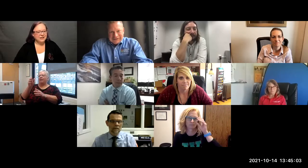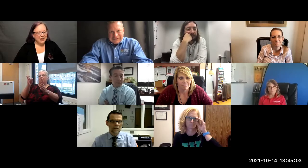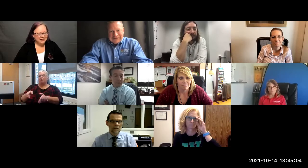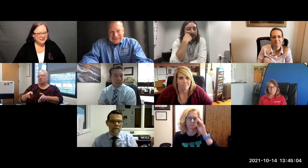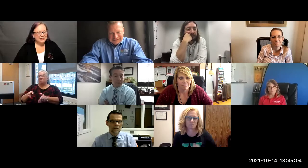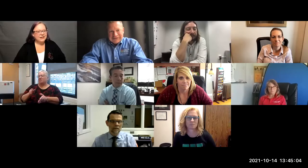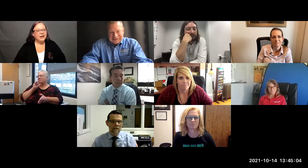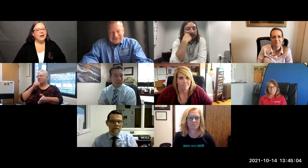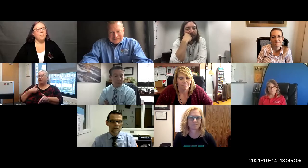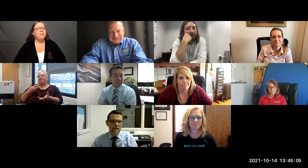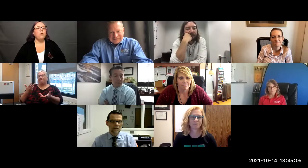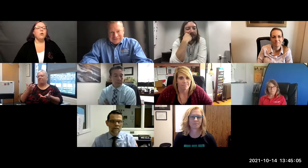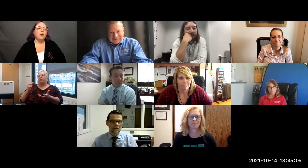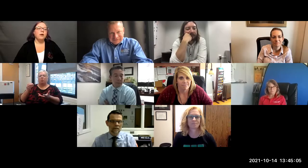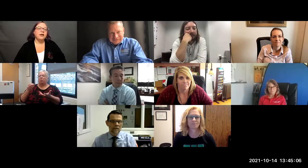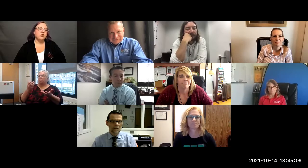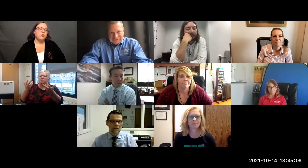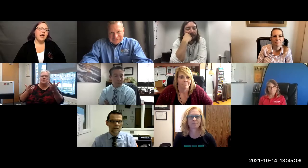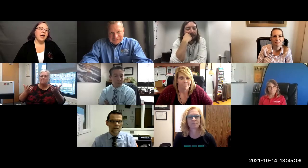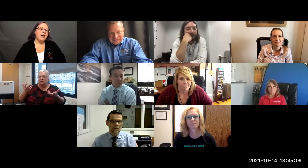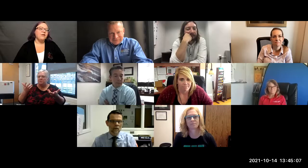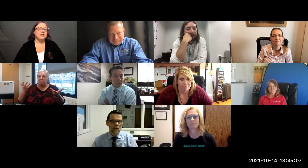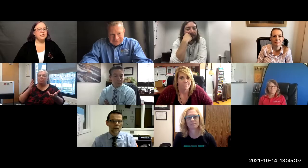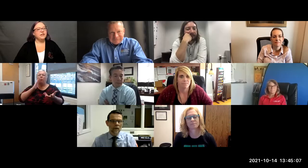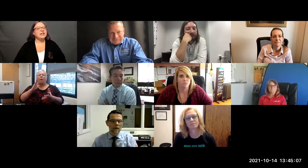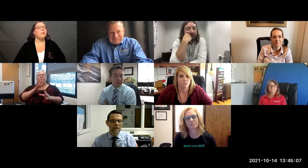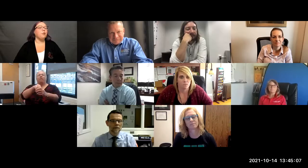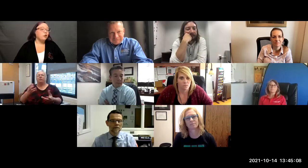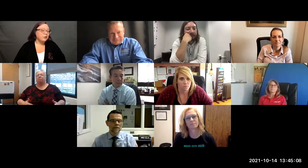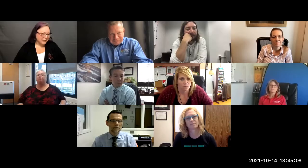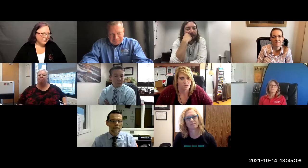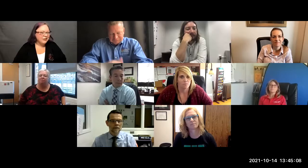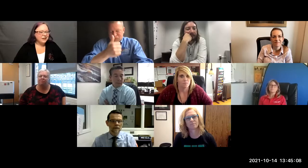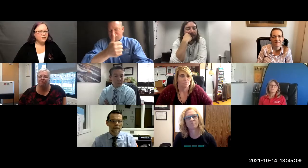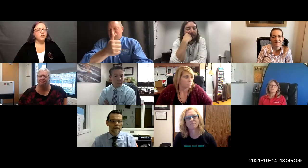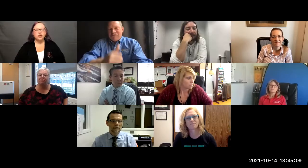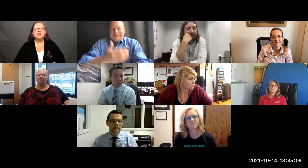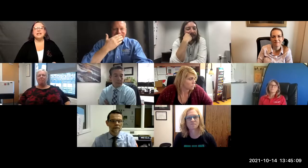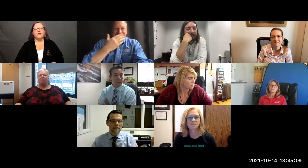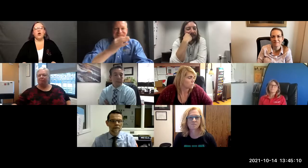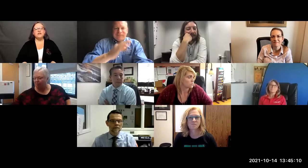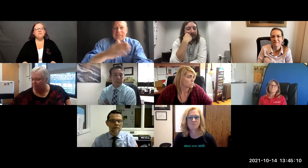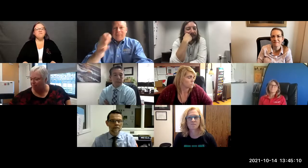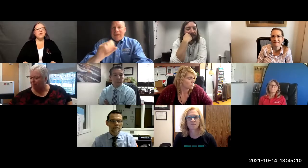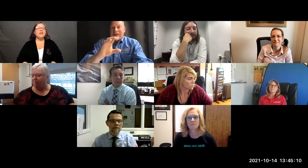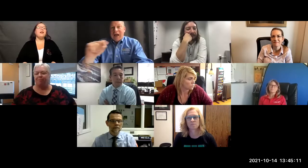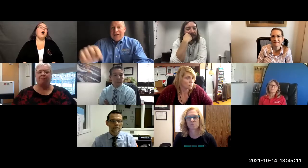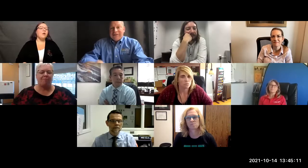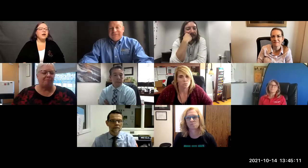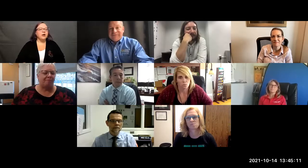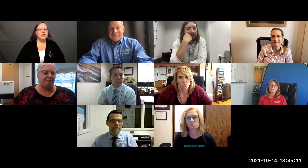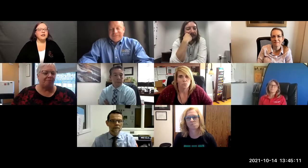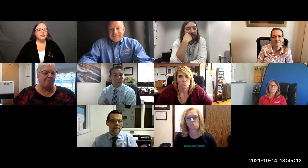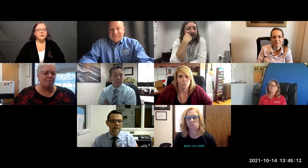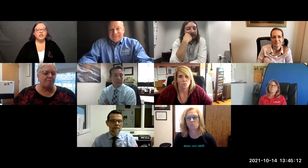select yet, but we want to make sure that we have a specific data person in the future to get involved. All